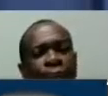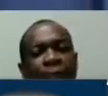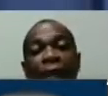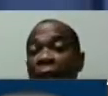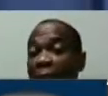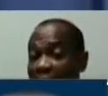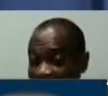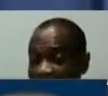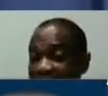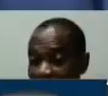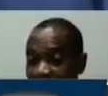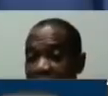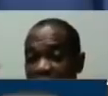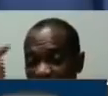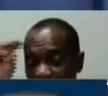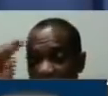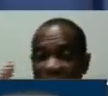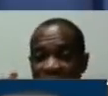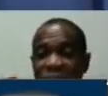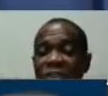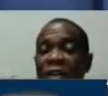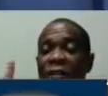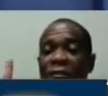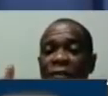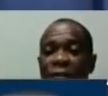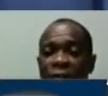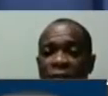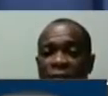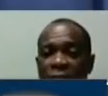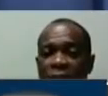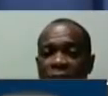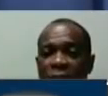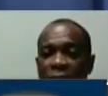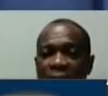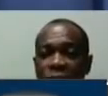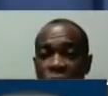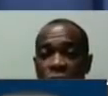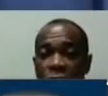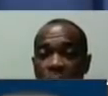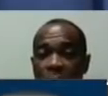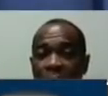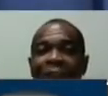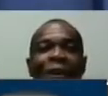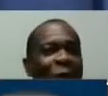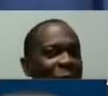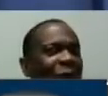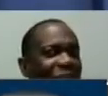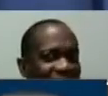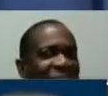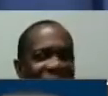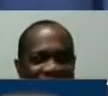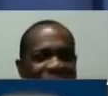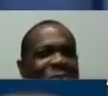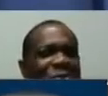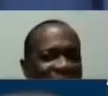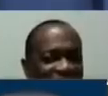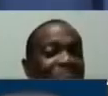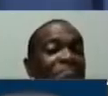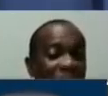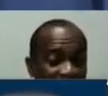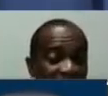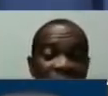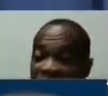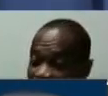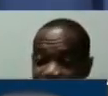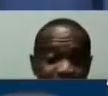Transformation already has the solution in hand. The solution is there, that your records could